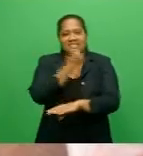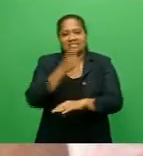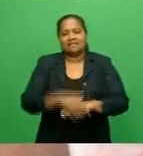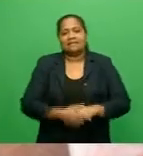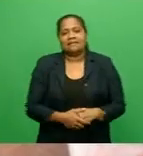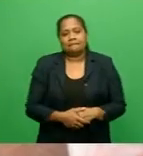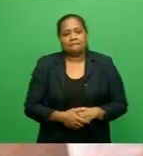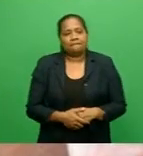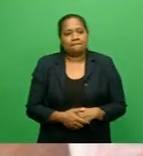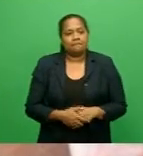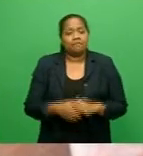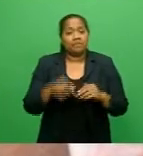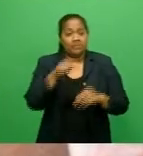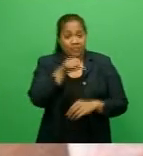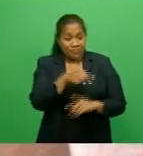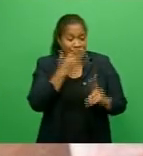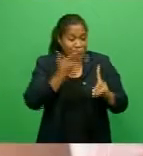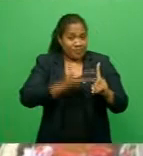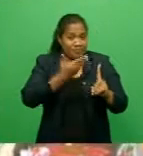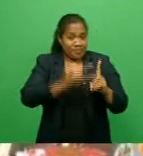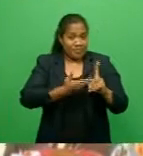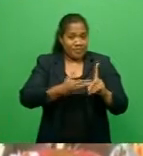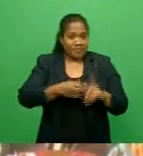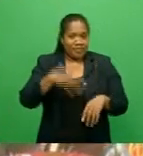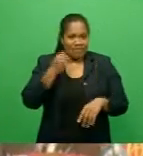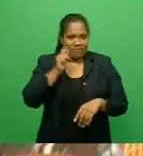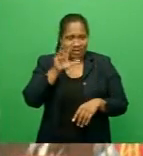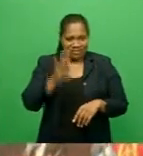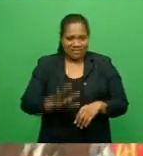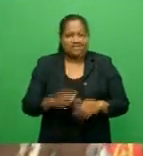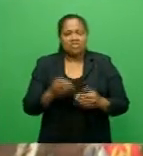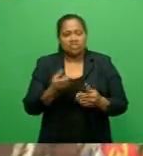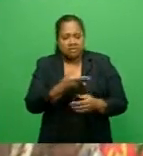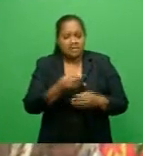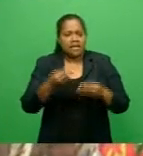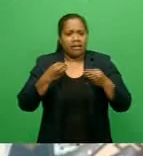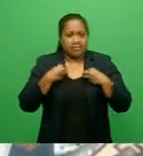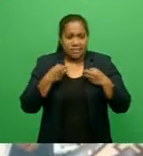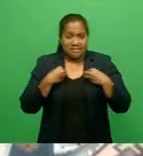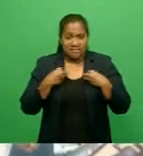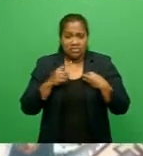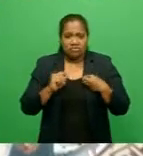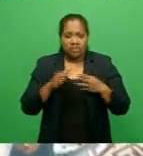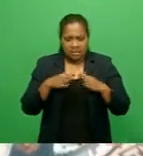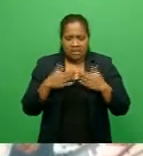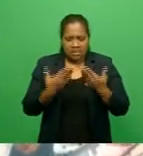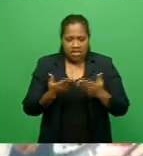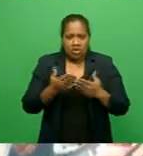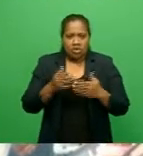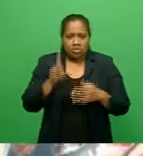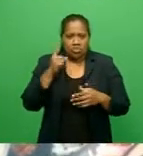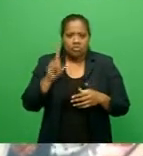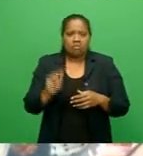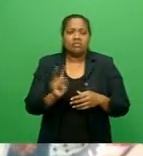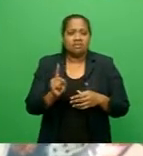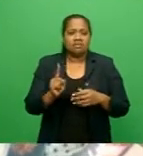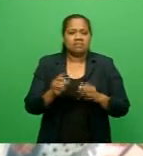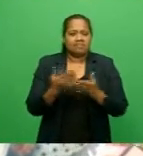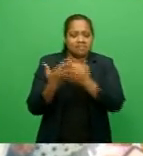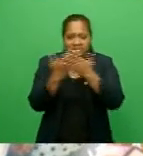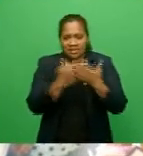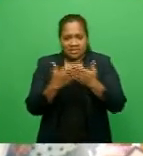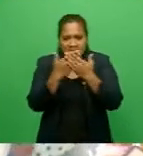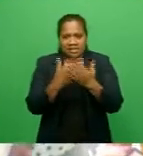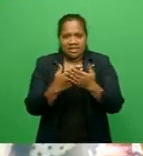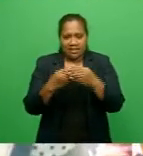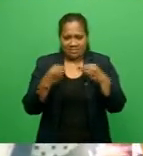The mother of one, while busy handling business, is also pursuing her studies. Right now I'm doing an entrepreneur course where I'm learning